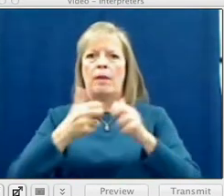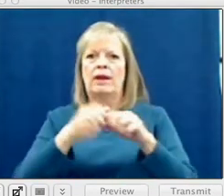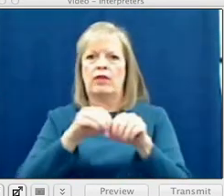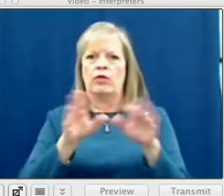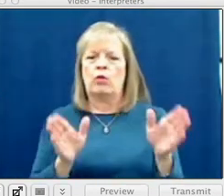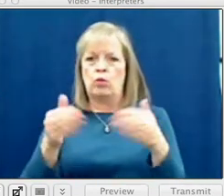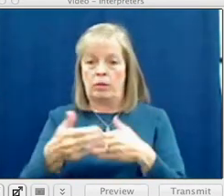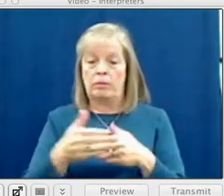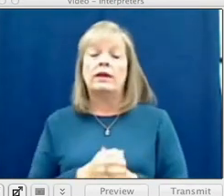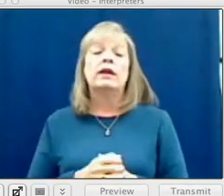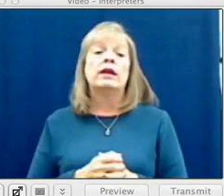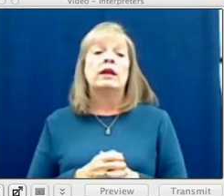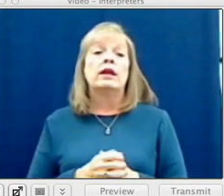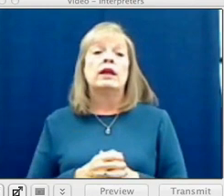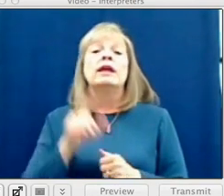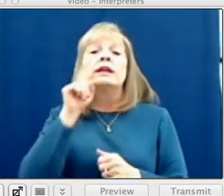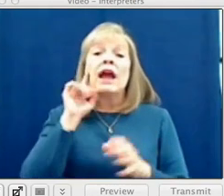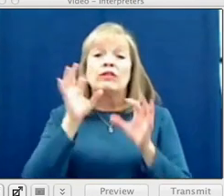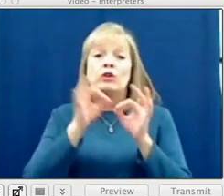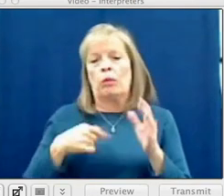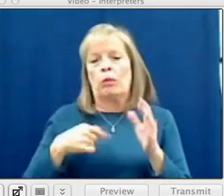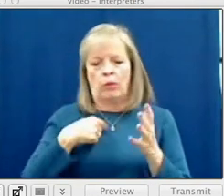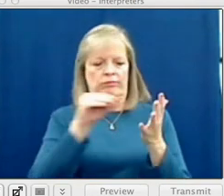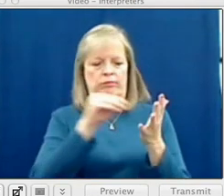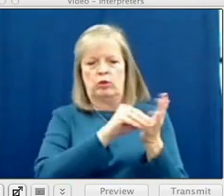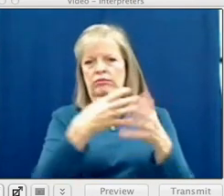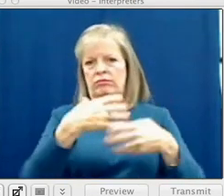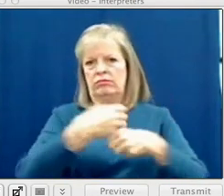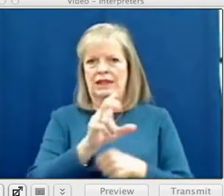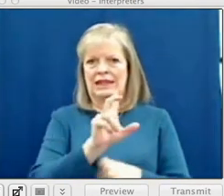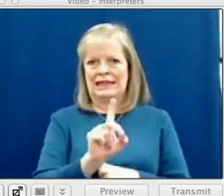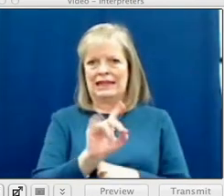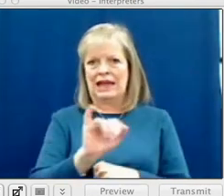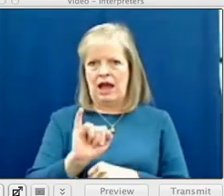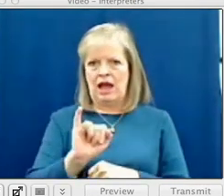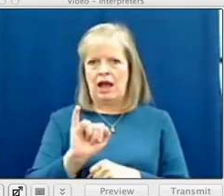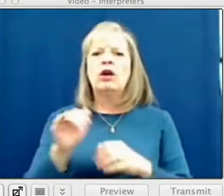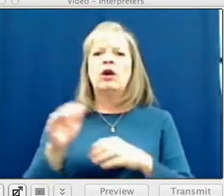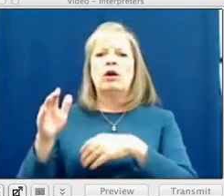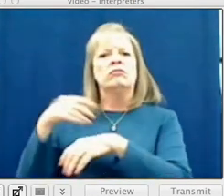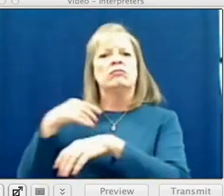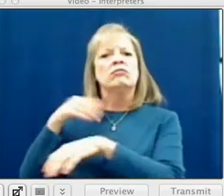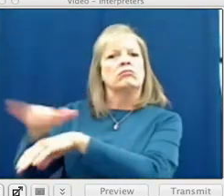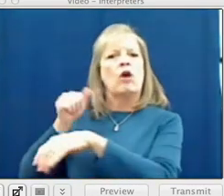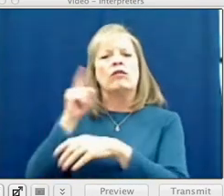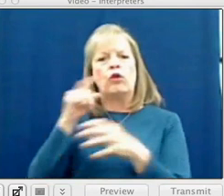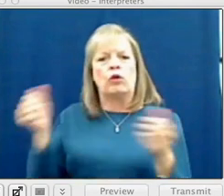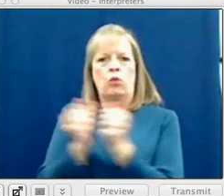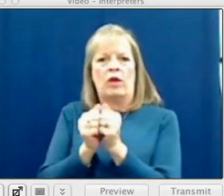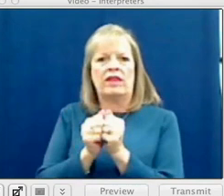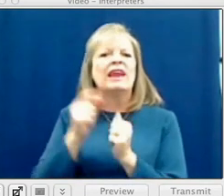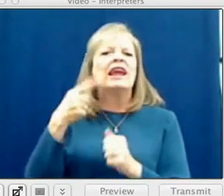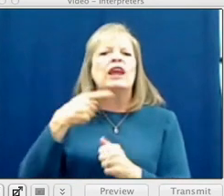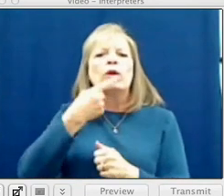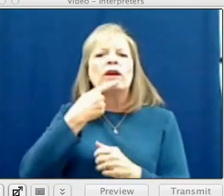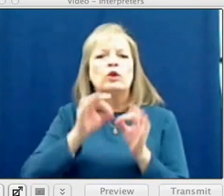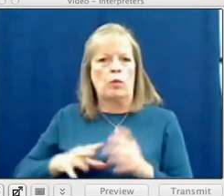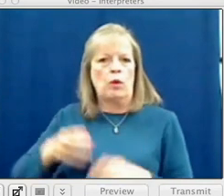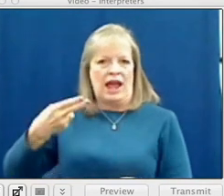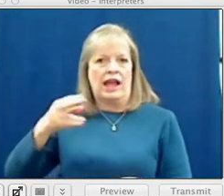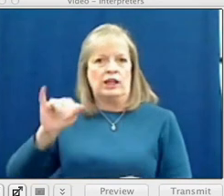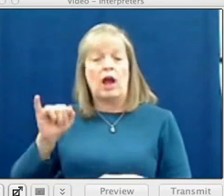as DI, deaf interpreter, was called to work with a hearing interpreter known as HI to read the lips of the paralyzed hearing man.